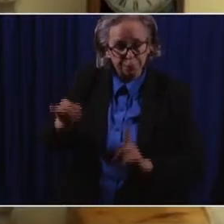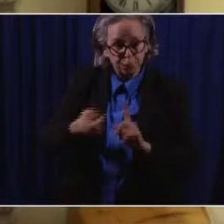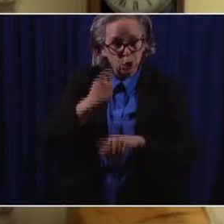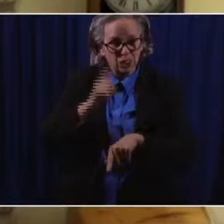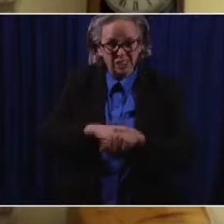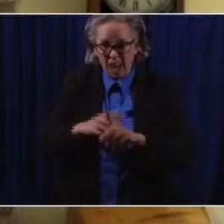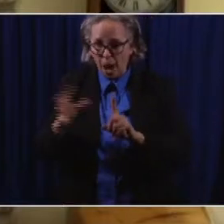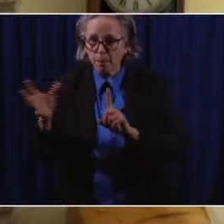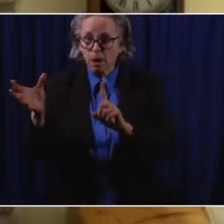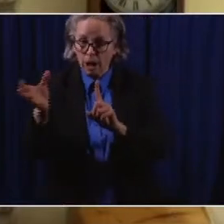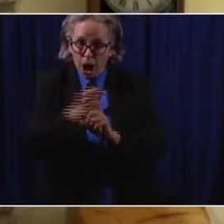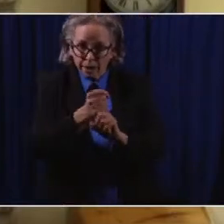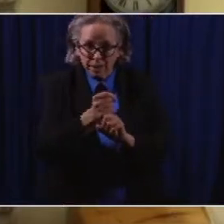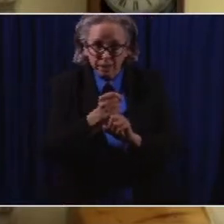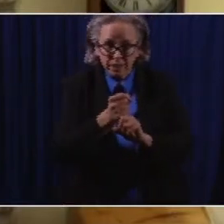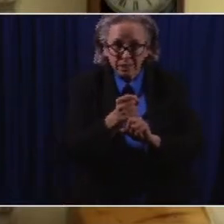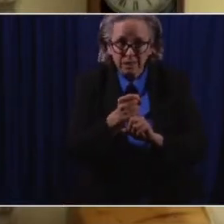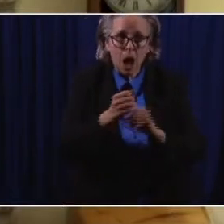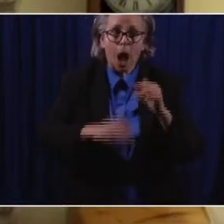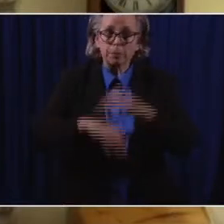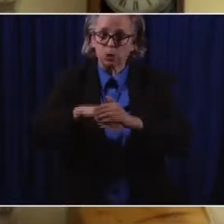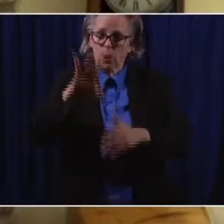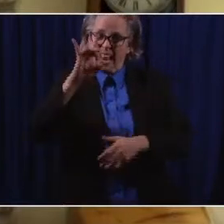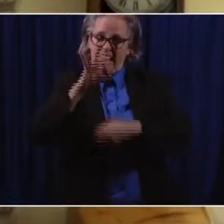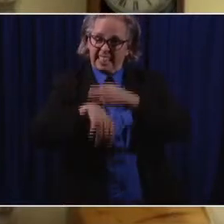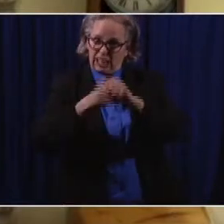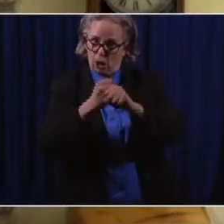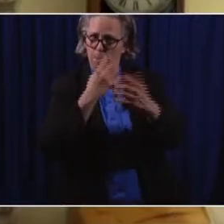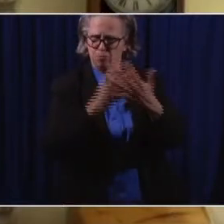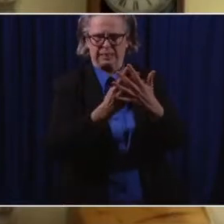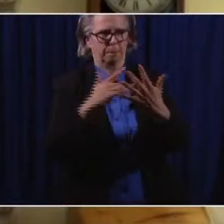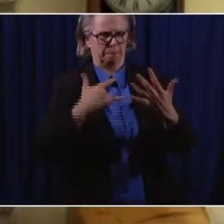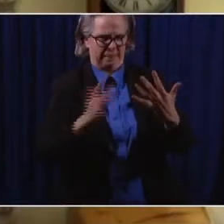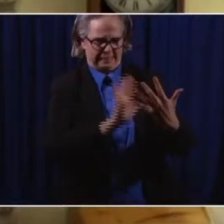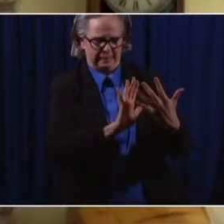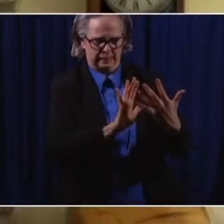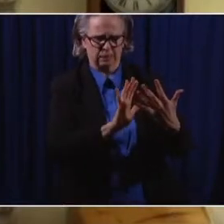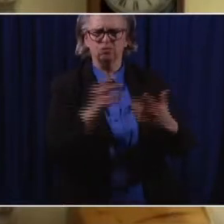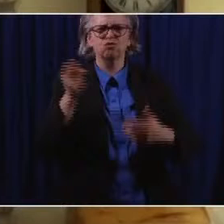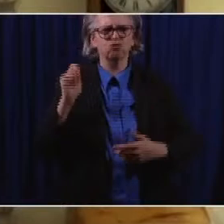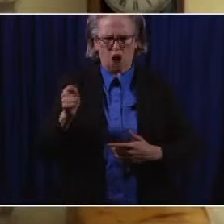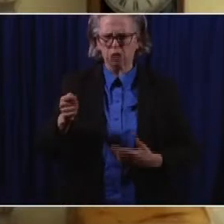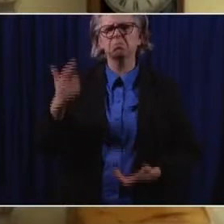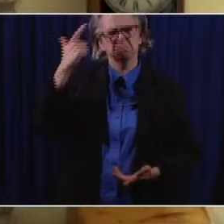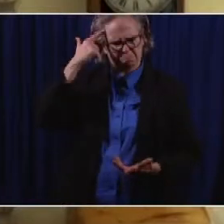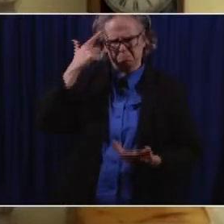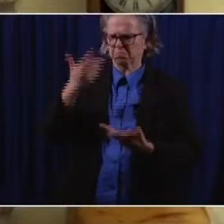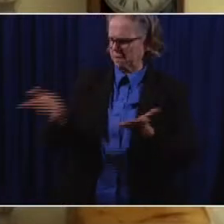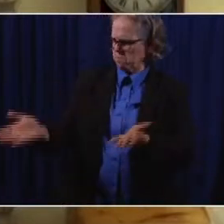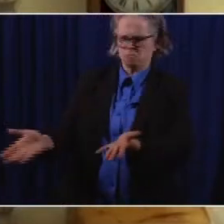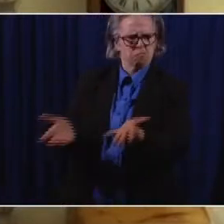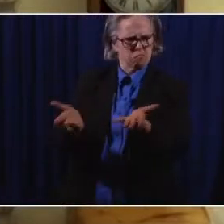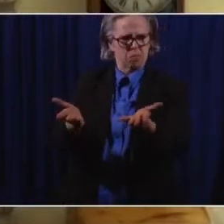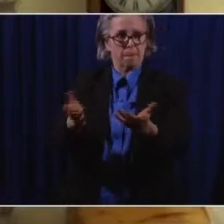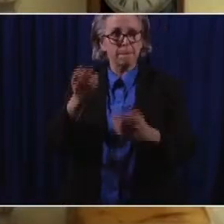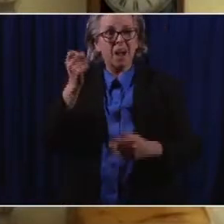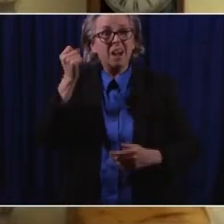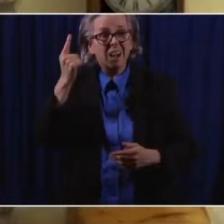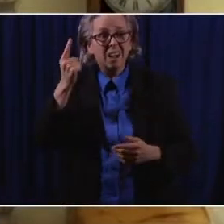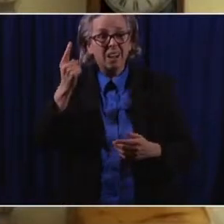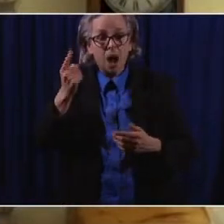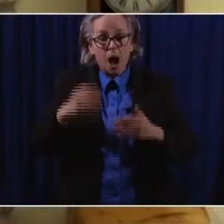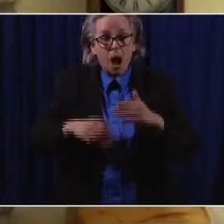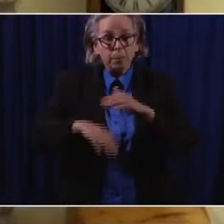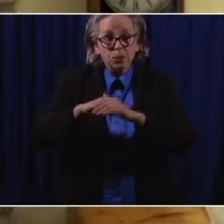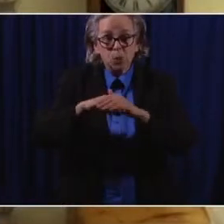possessing a gun. Up to the judge, but we give them that discretion. The possible sentence goes up to 11 years if they're caught